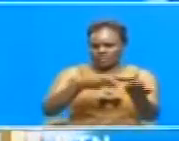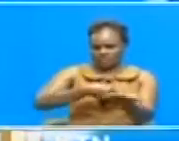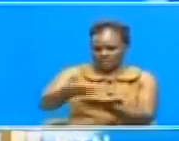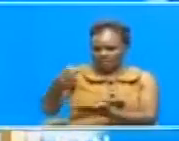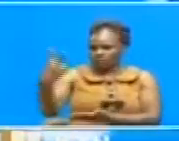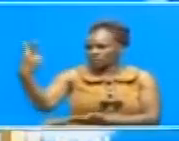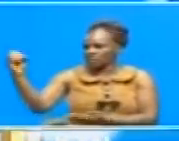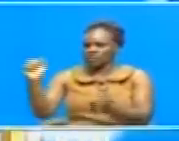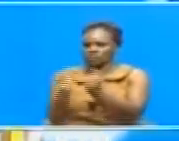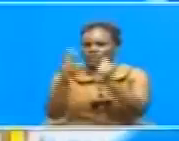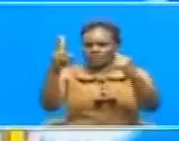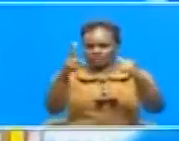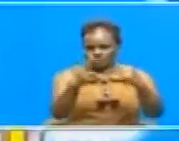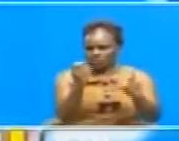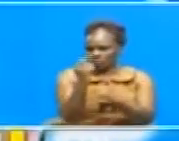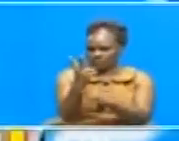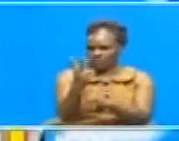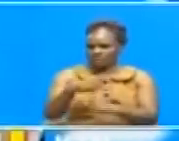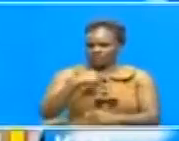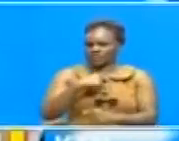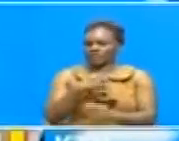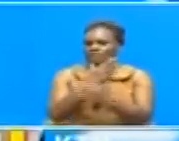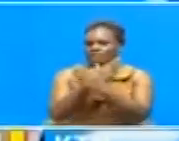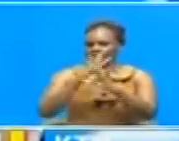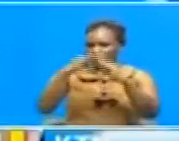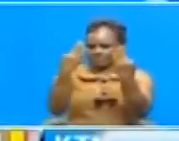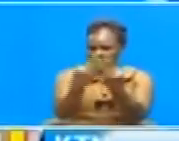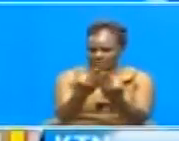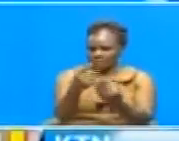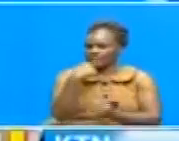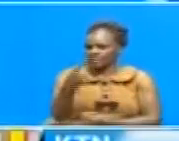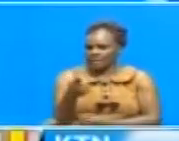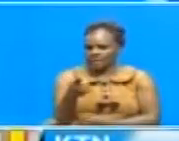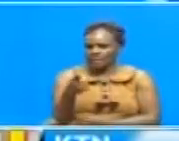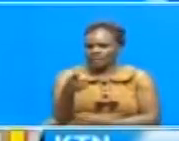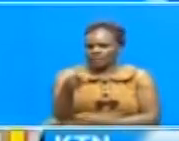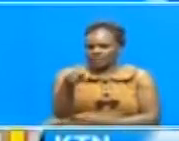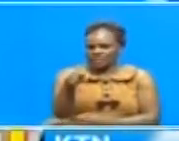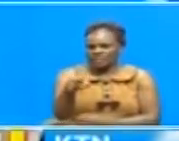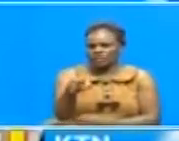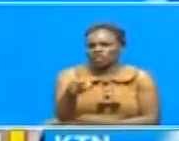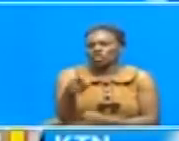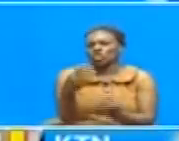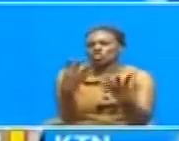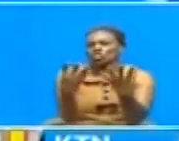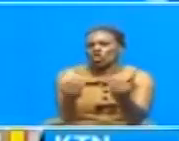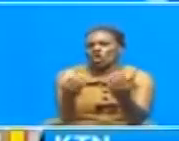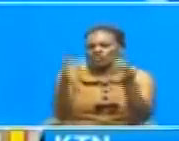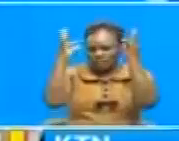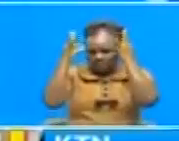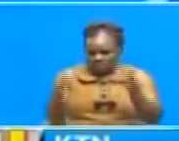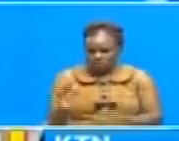2012. KTN's Kamche Menza visited the family of the victim, who say that the magistrate was rather too lenient in her